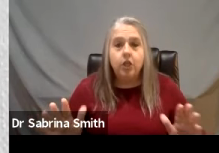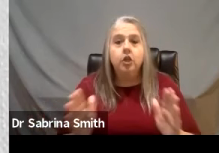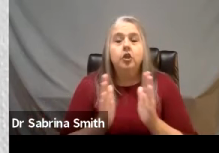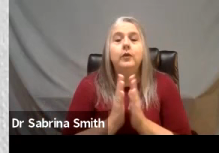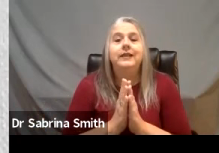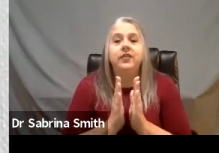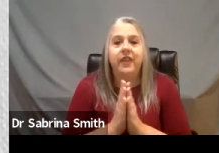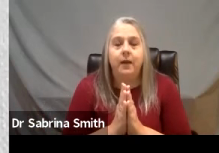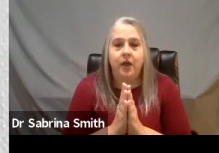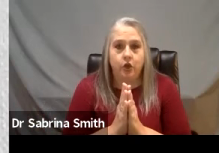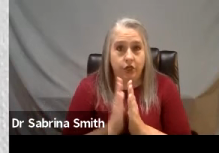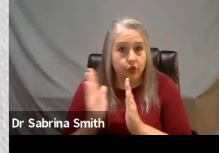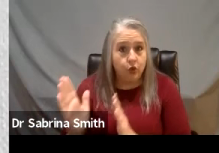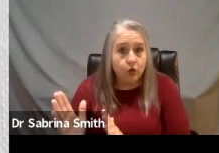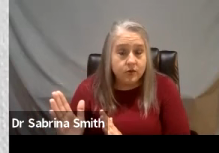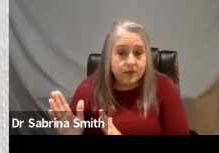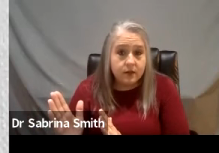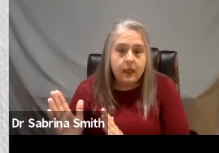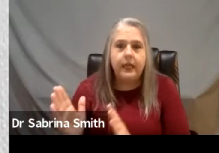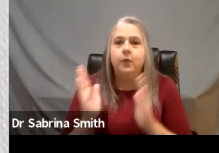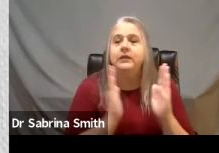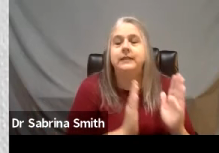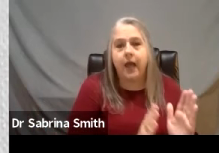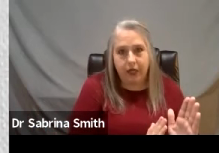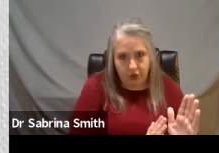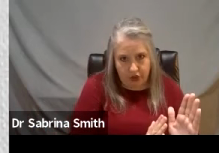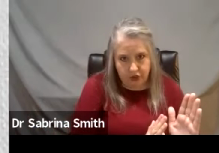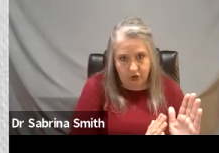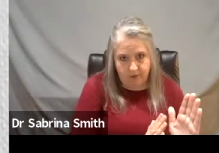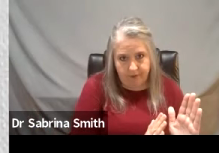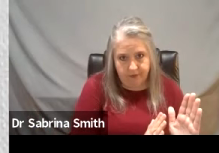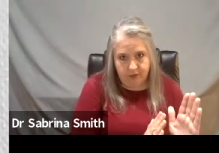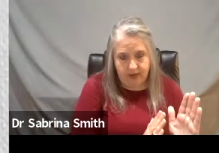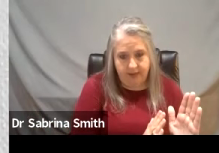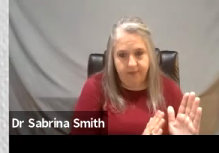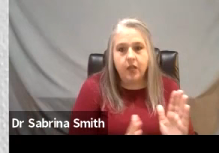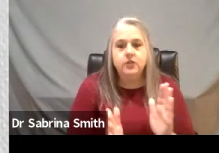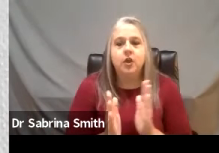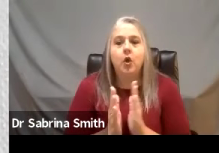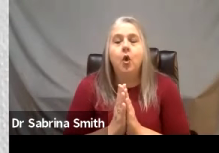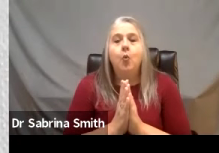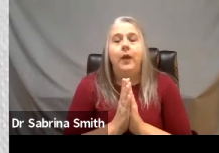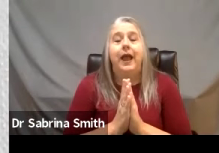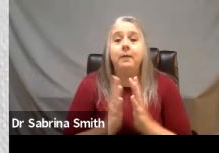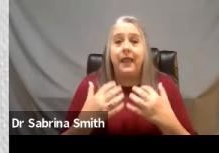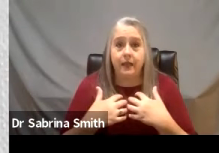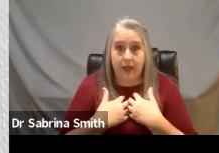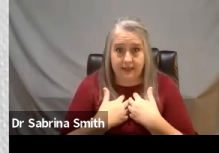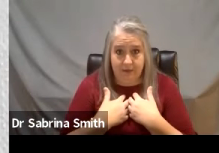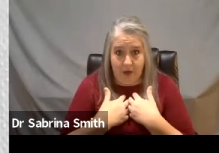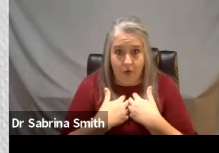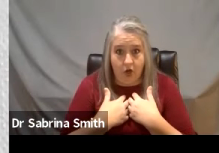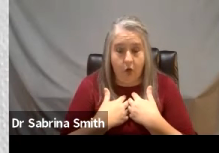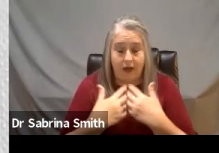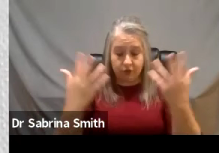test. You need to think about your controls and what's not in your control, okay? So when I'm